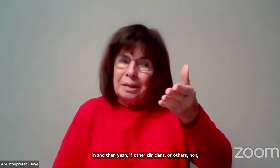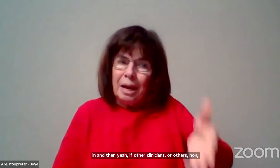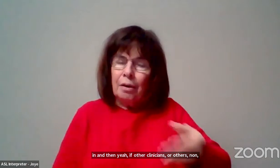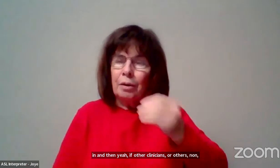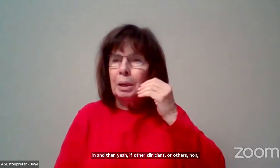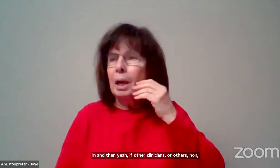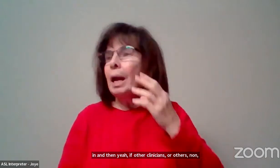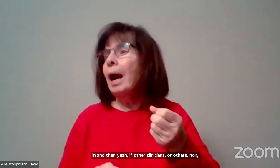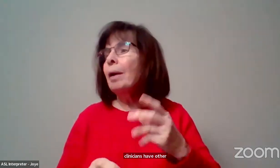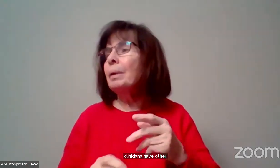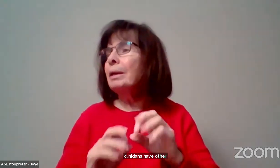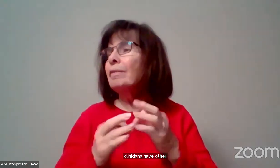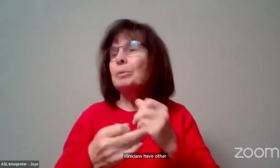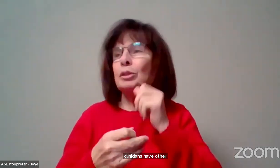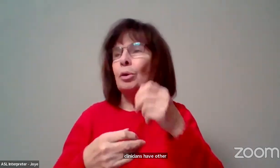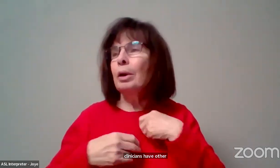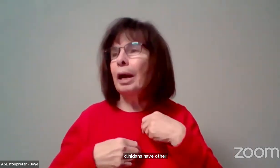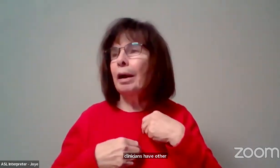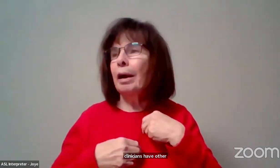a thermometer,